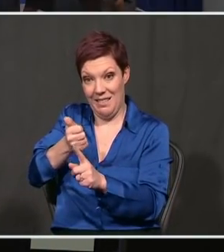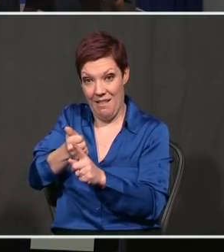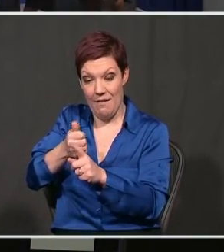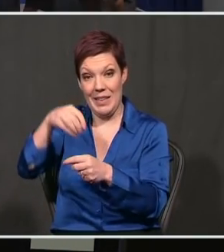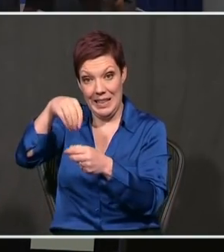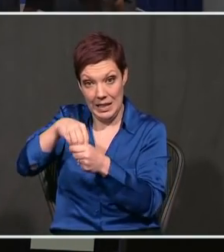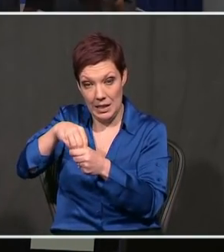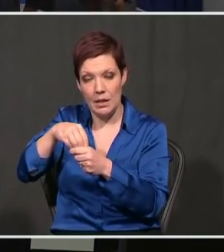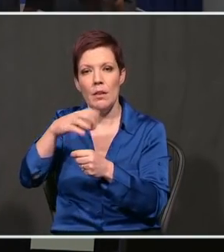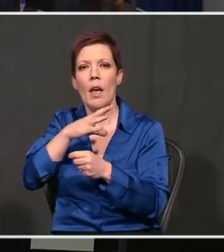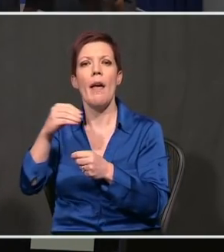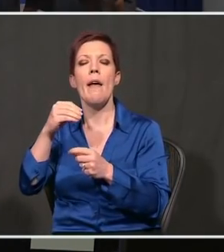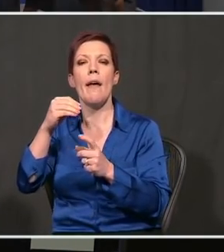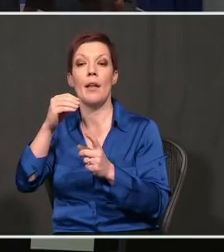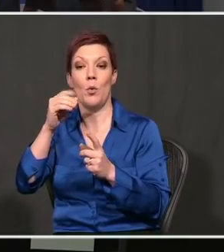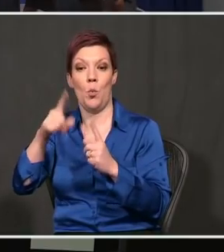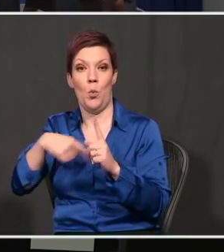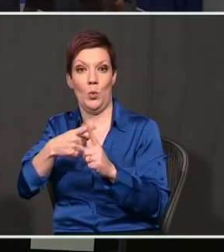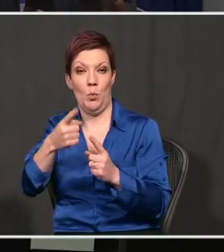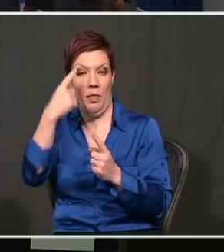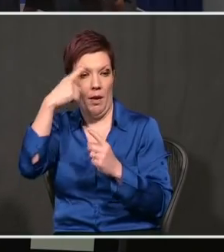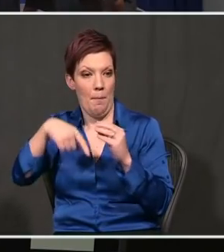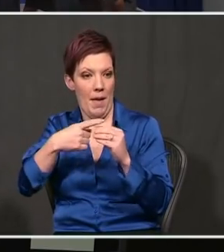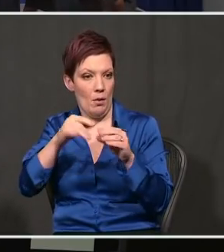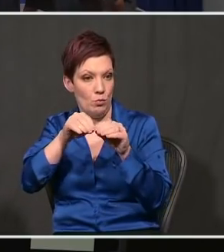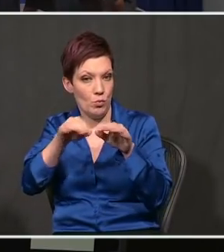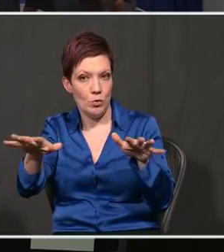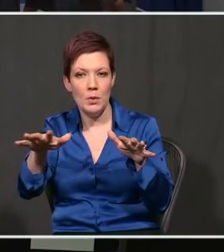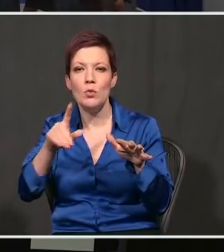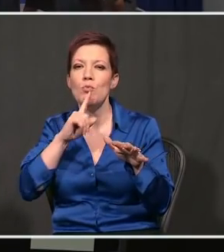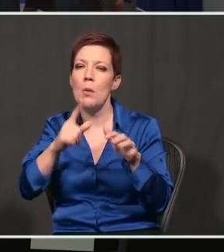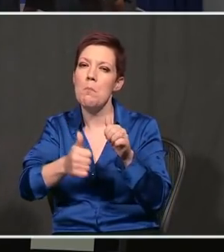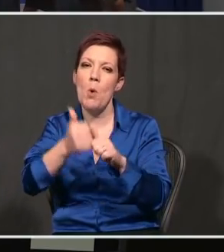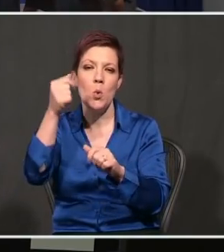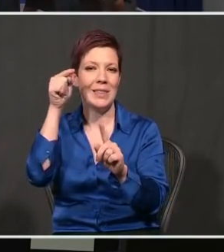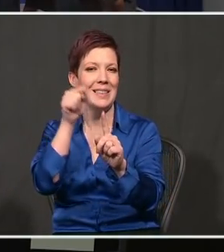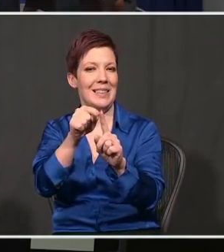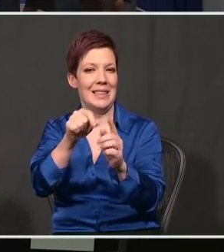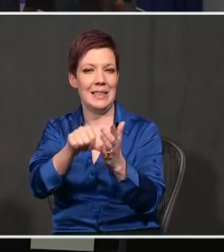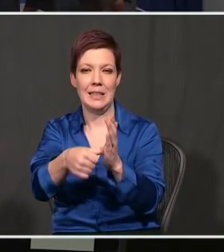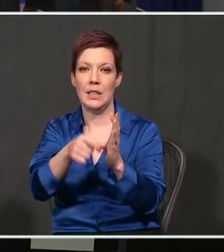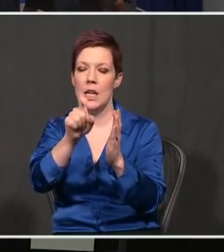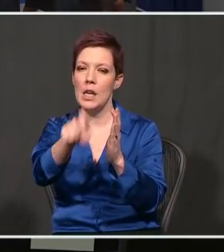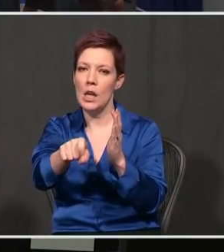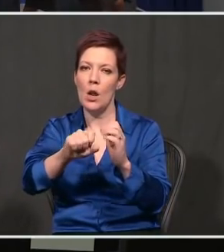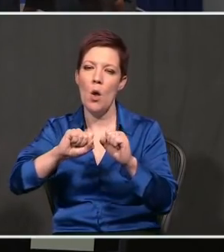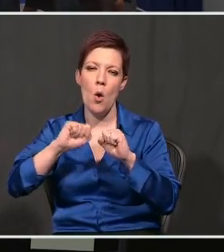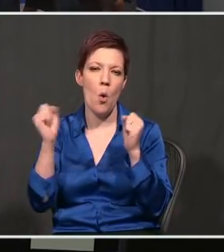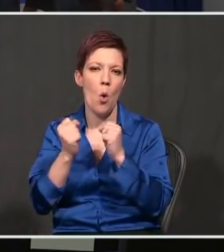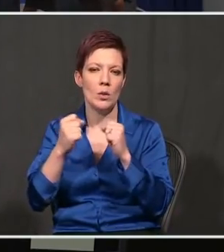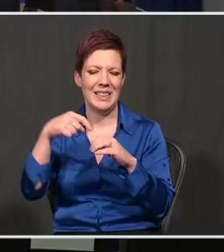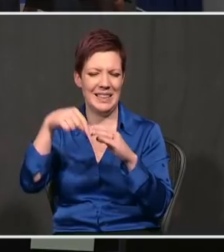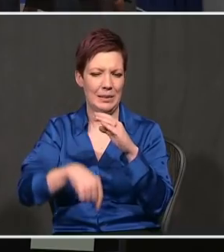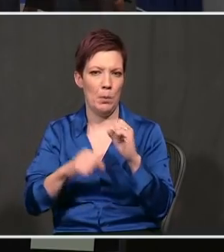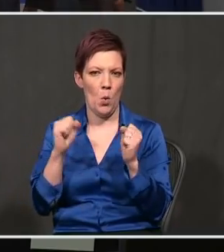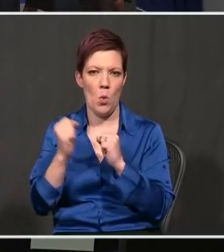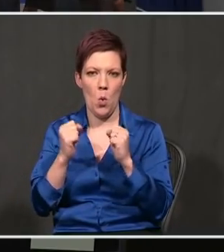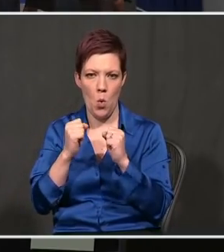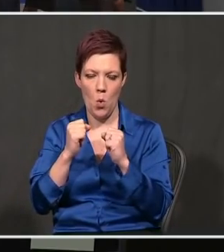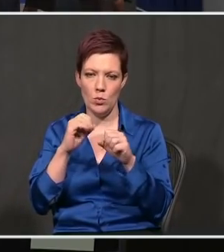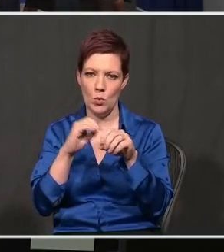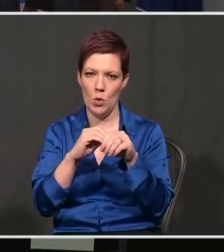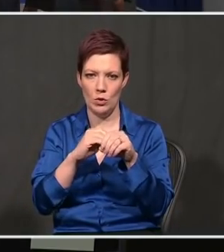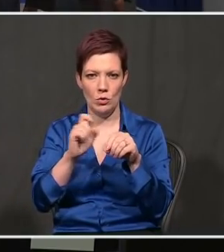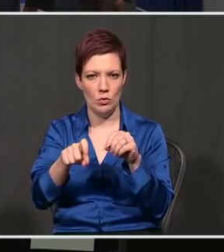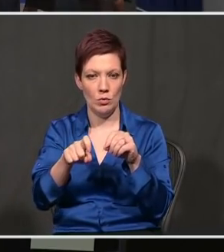about vaccine distribution, it's really about ultra-cold storage. And we, in the 1950s,